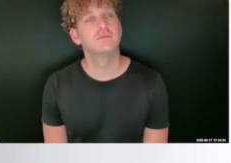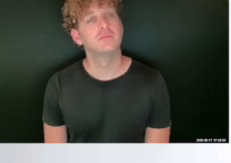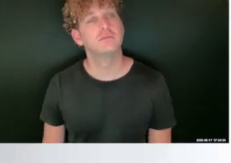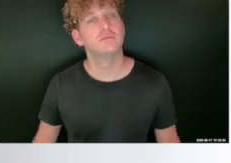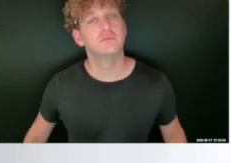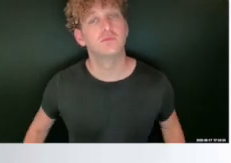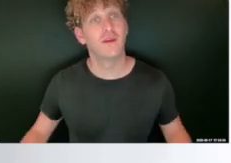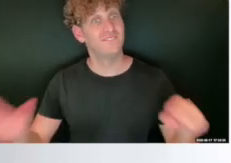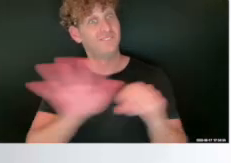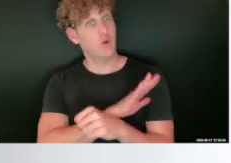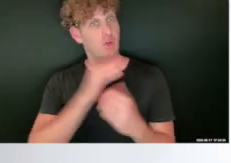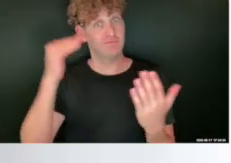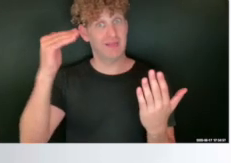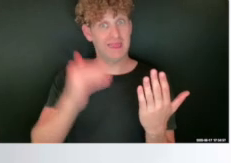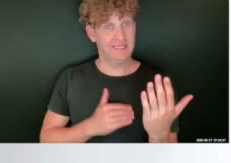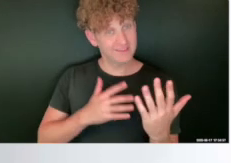Next slide, please.